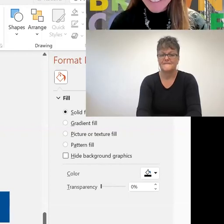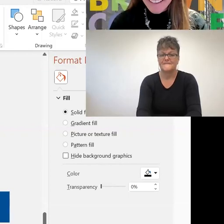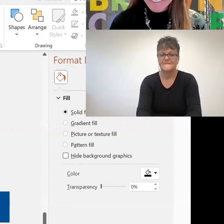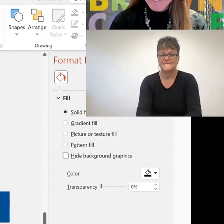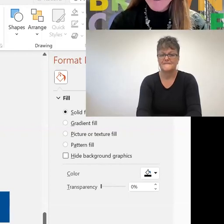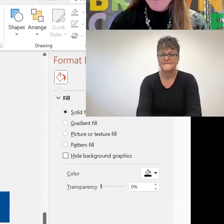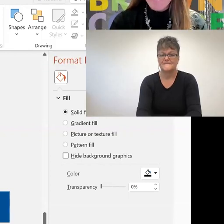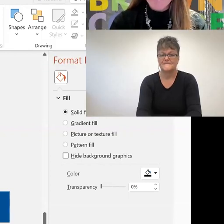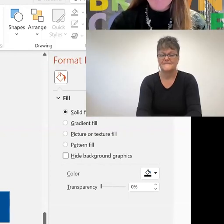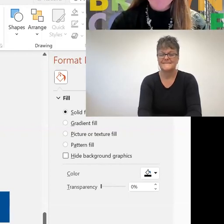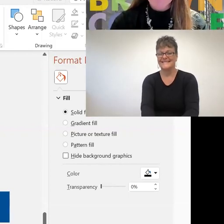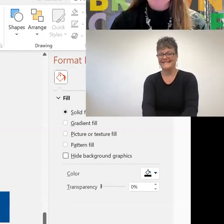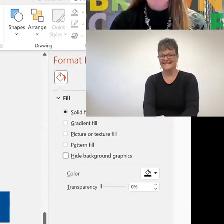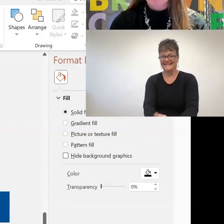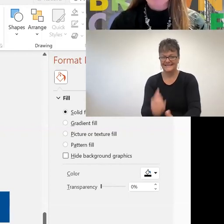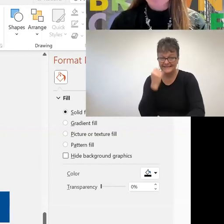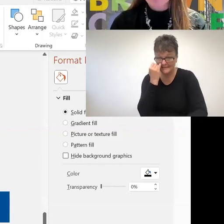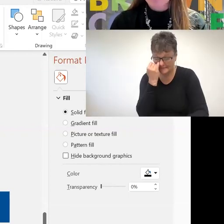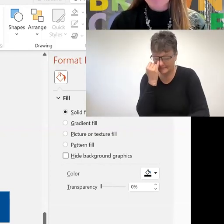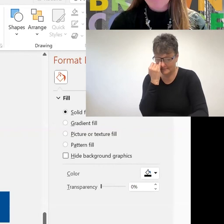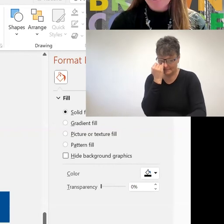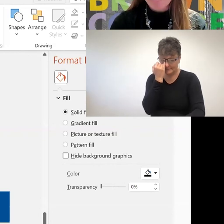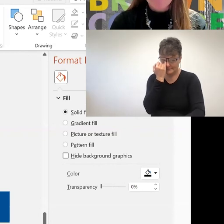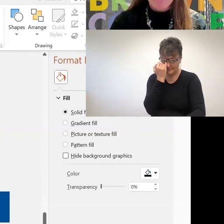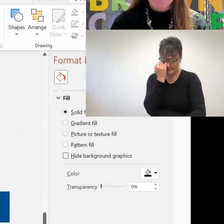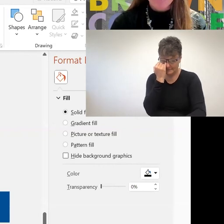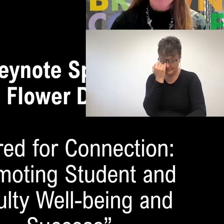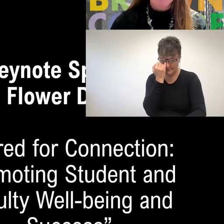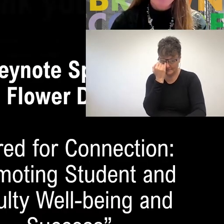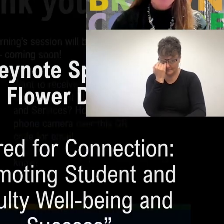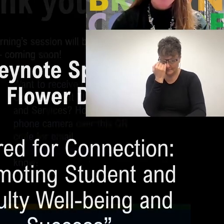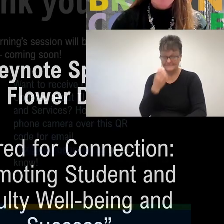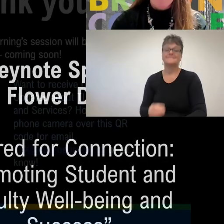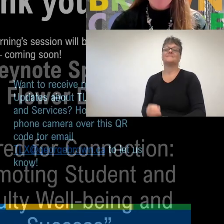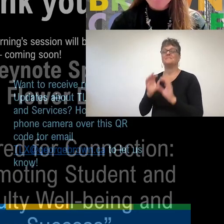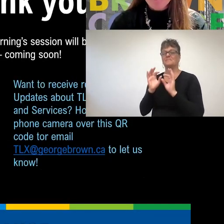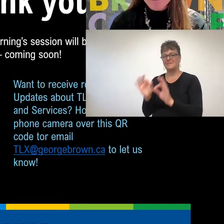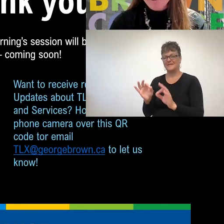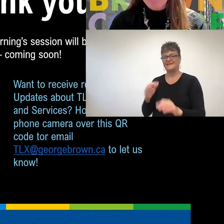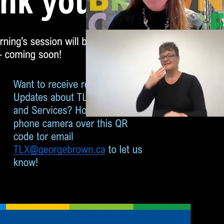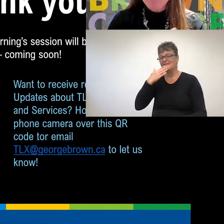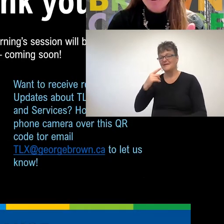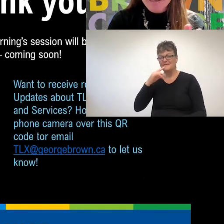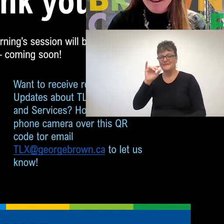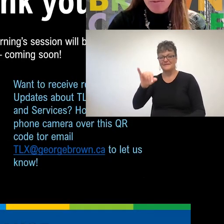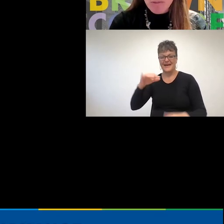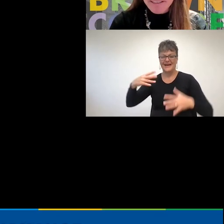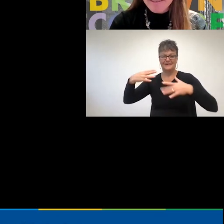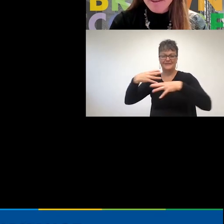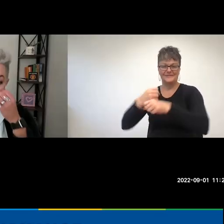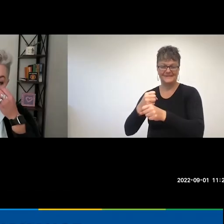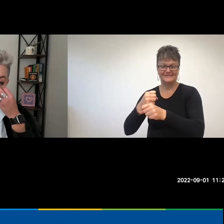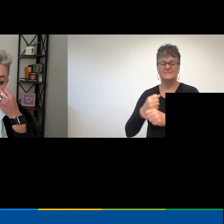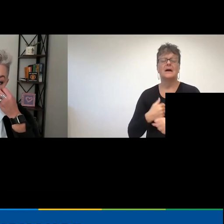That's fantastic. And I think such a nice way of closing, Flower. And I just wanted to take a